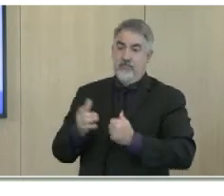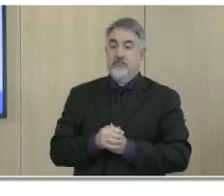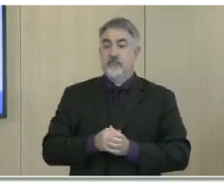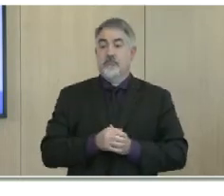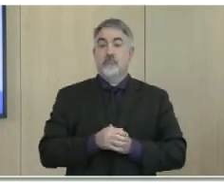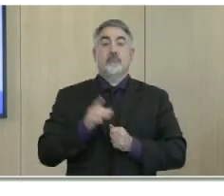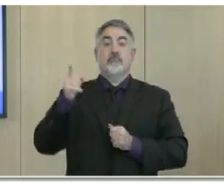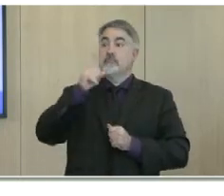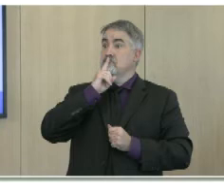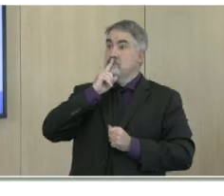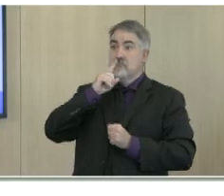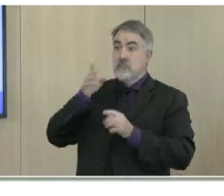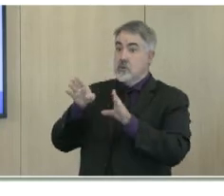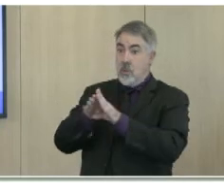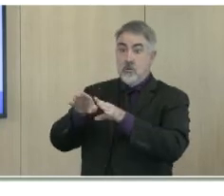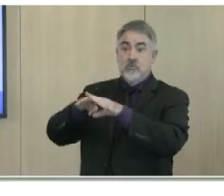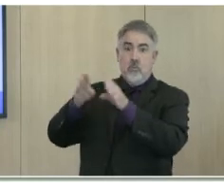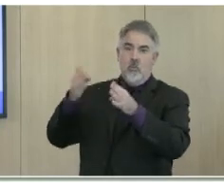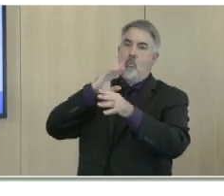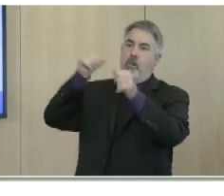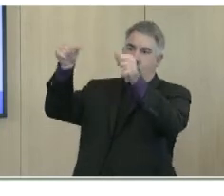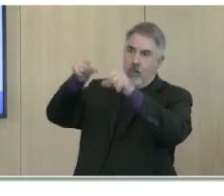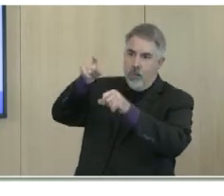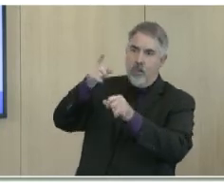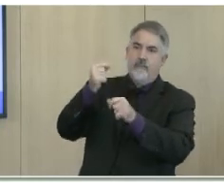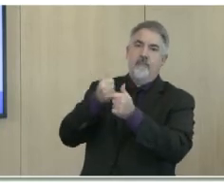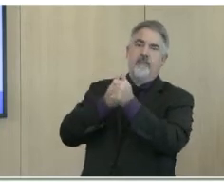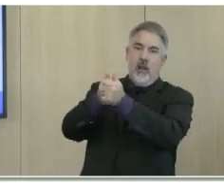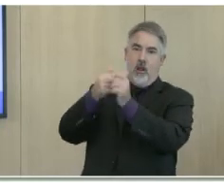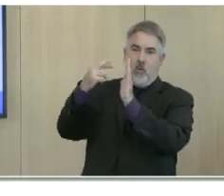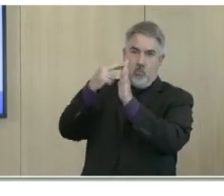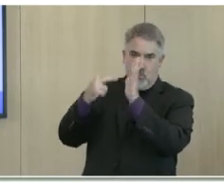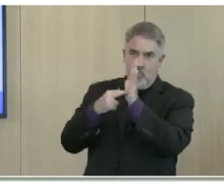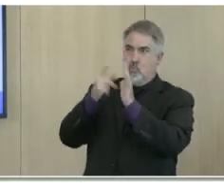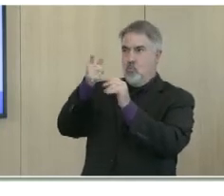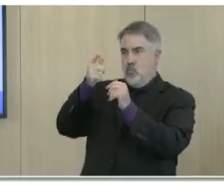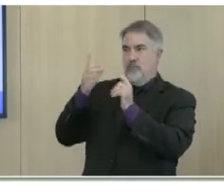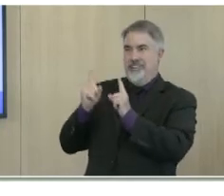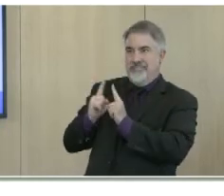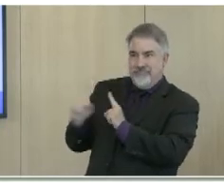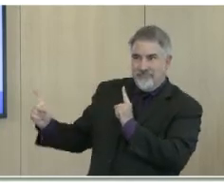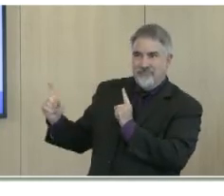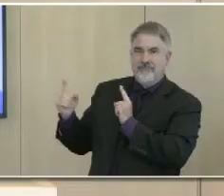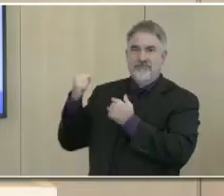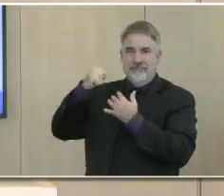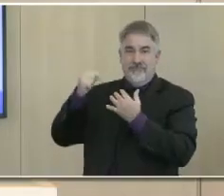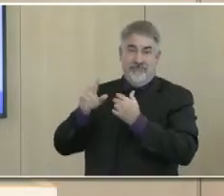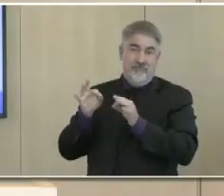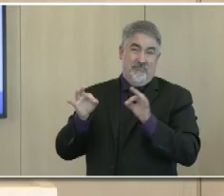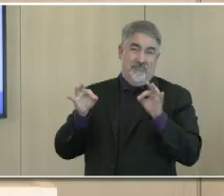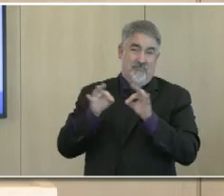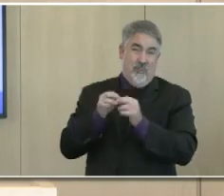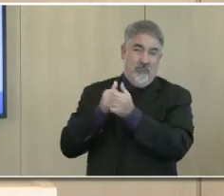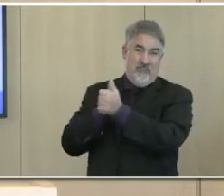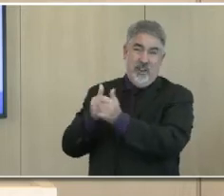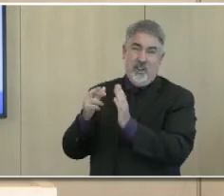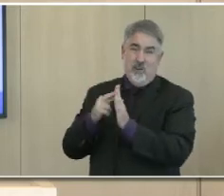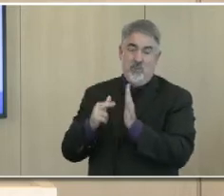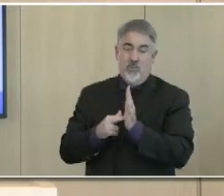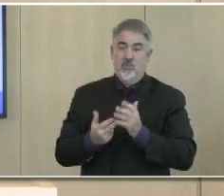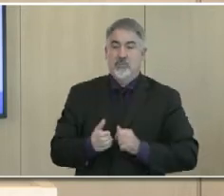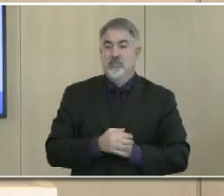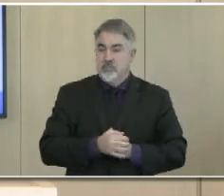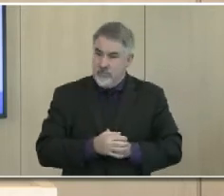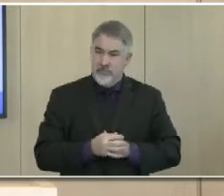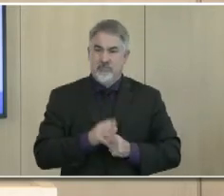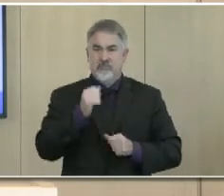sanitation, just like all essential businesses who remain open. The aim here is to ensure that those jurisdictions that